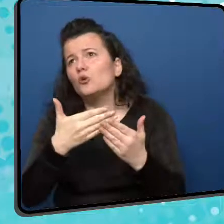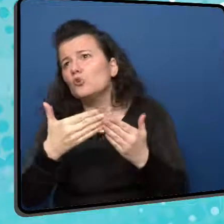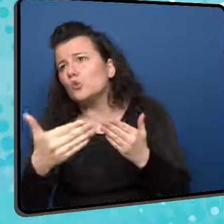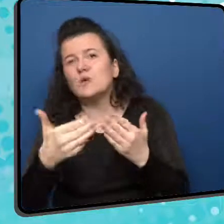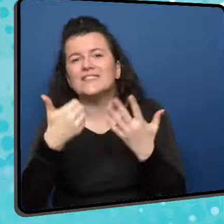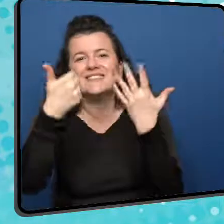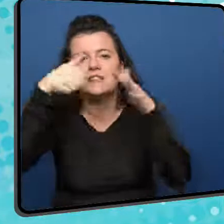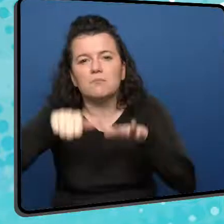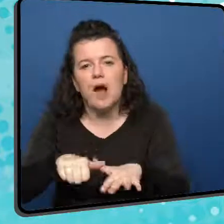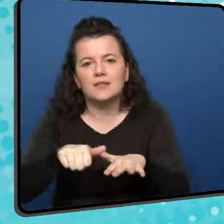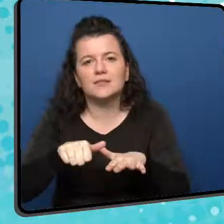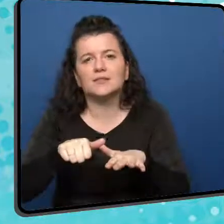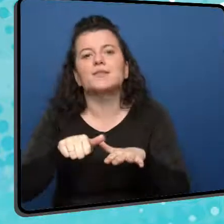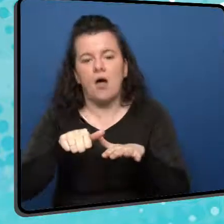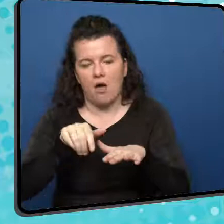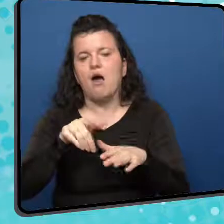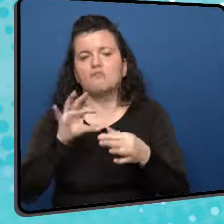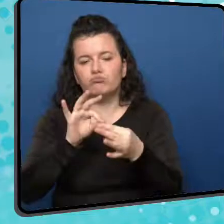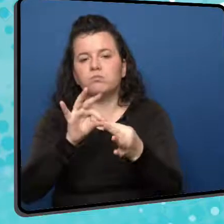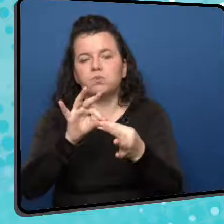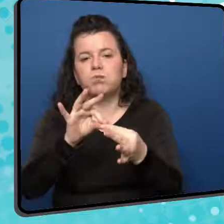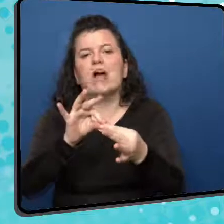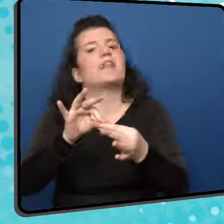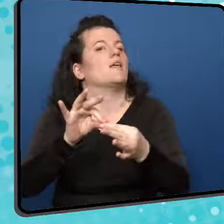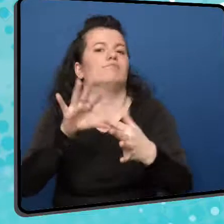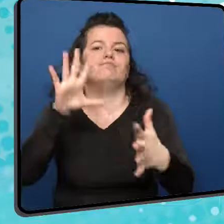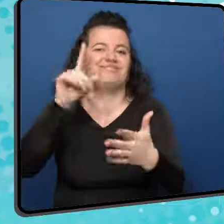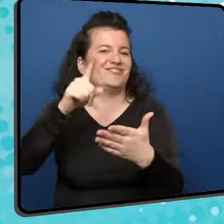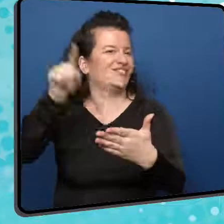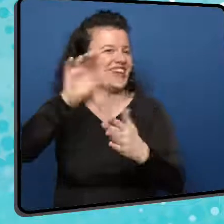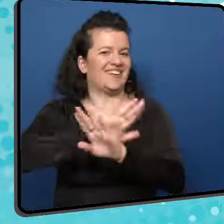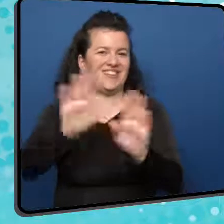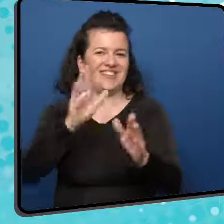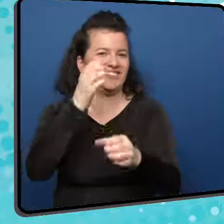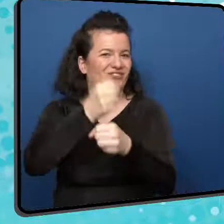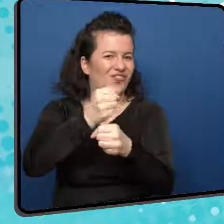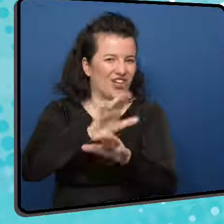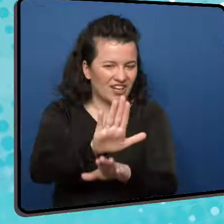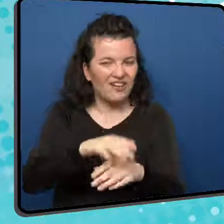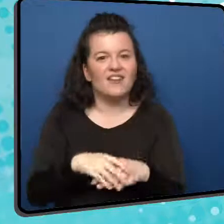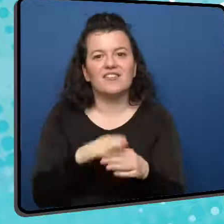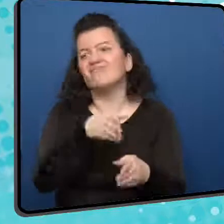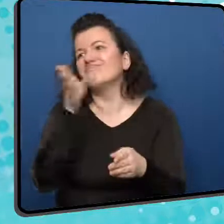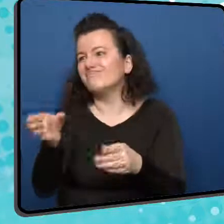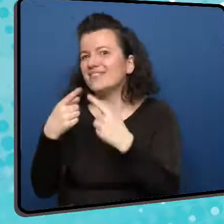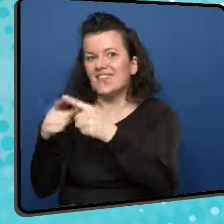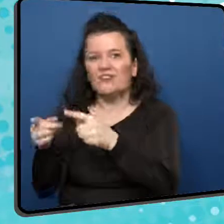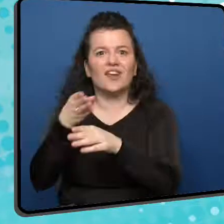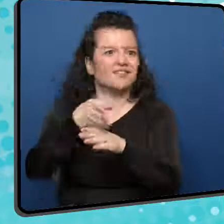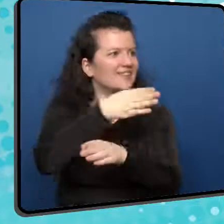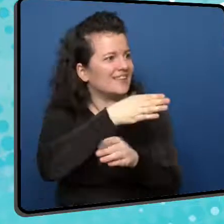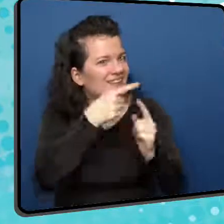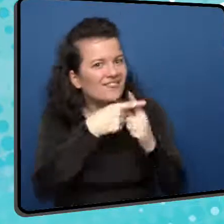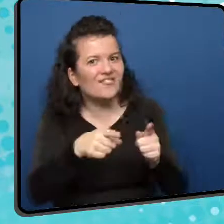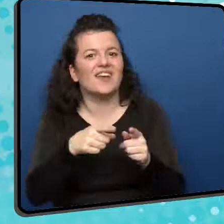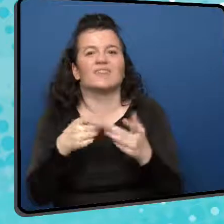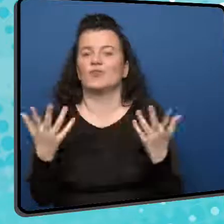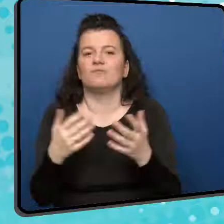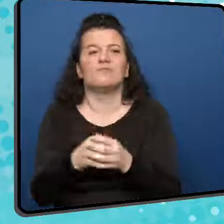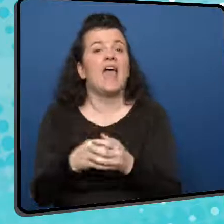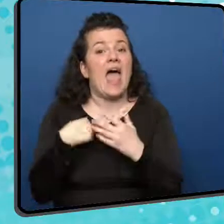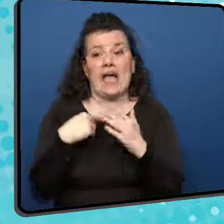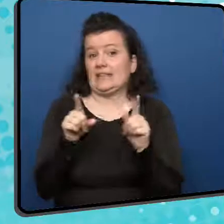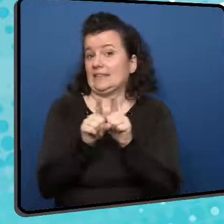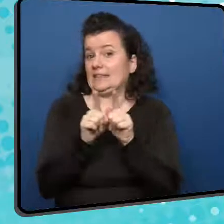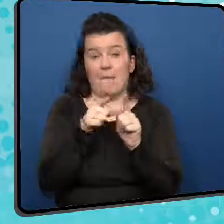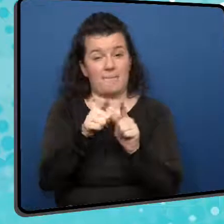exciting. And also when I think about the skills that you need by constantly changing, it means that I have to keep my skills